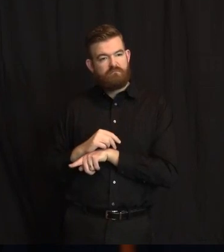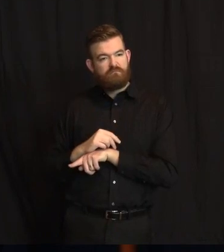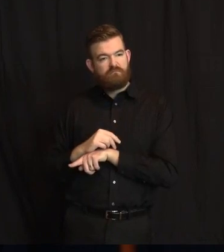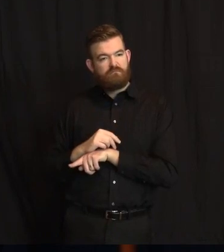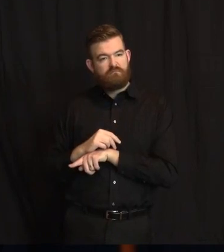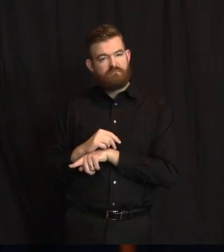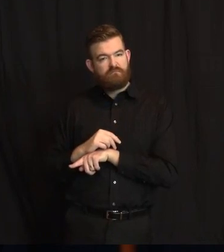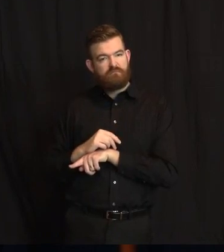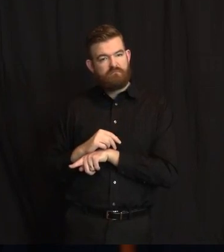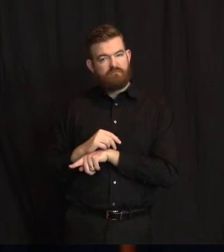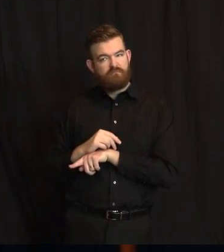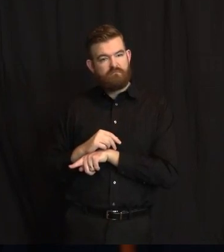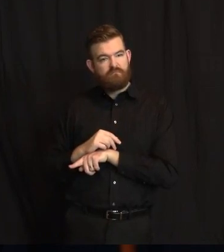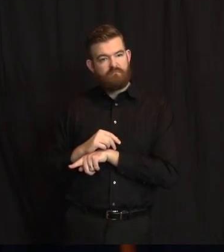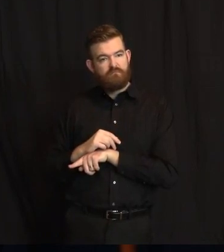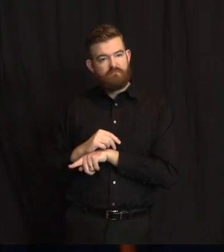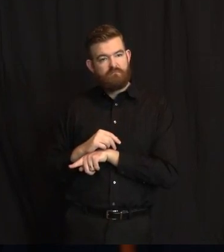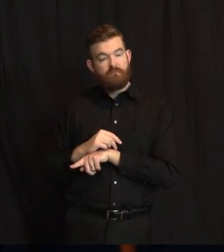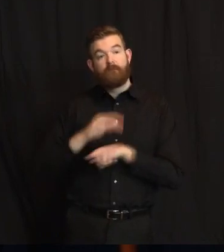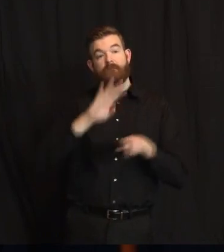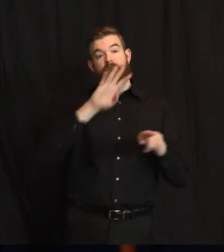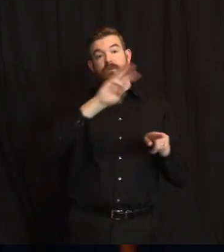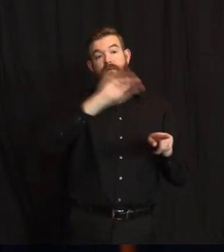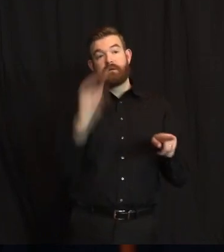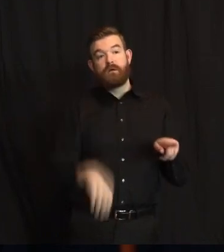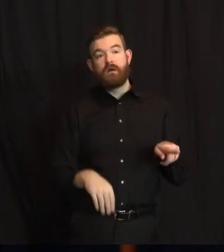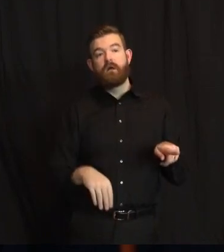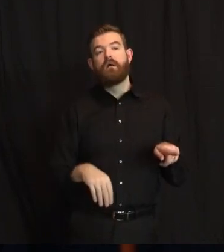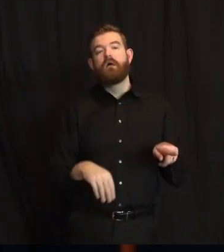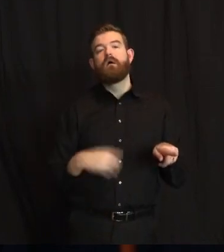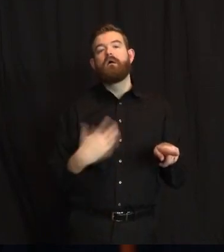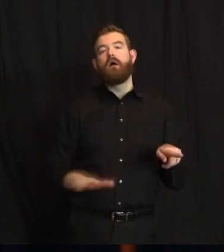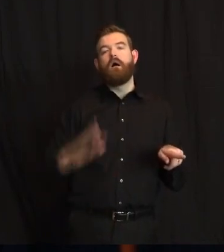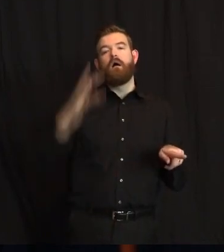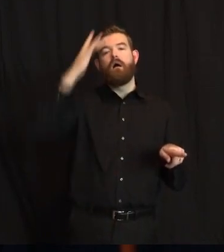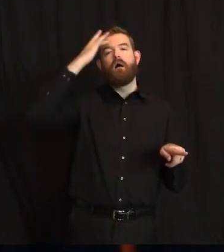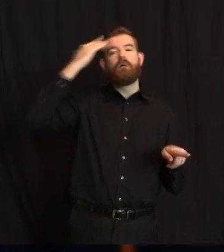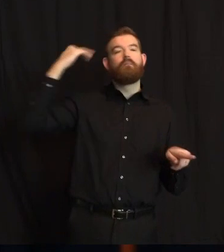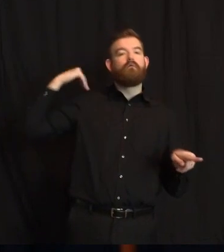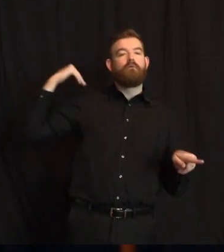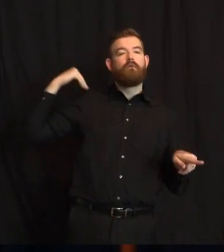documented underlying conditions, diabetes mellitus,